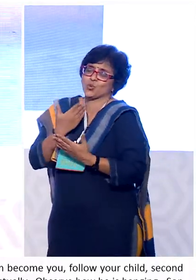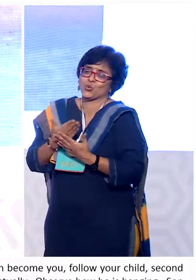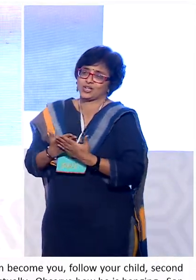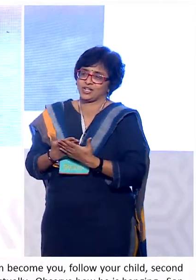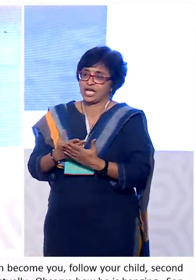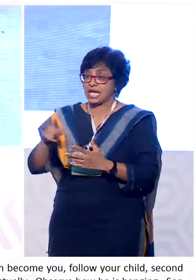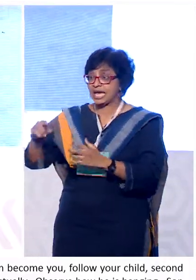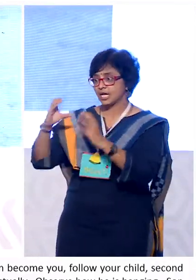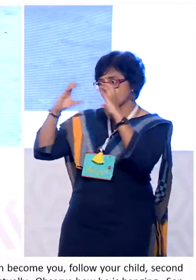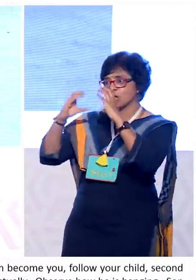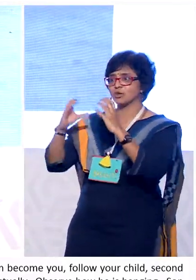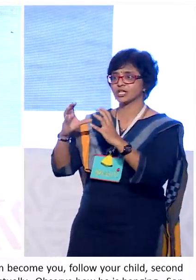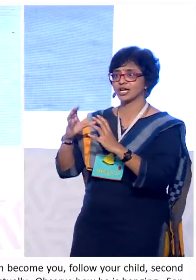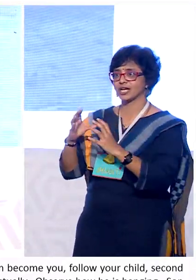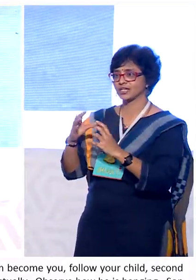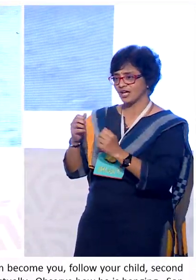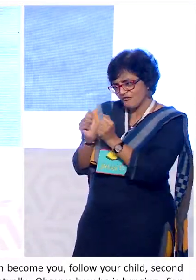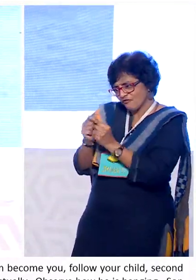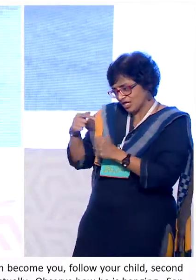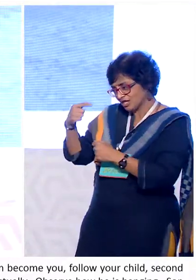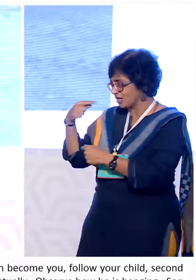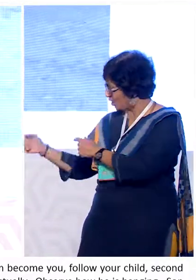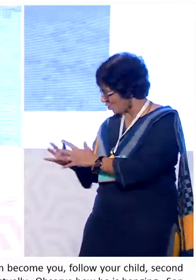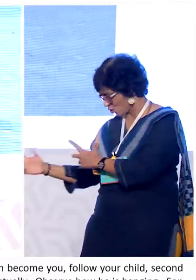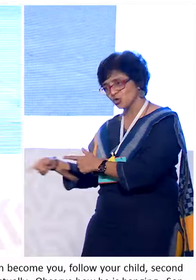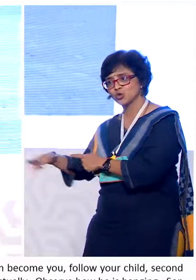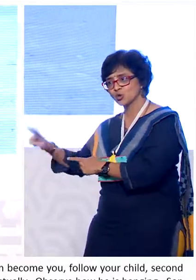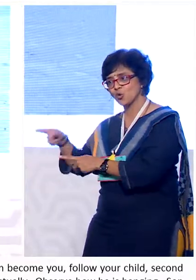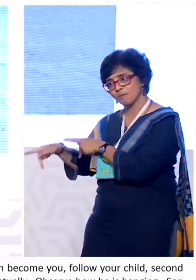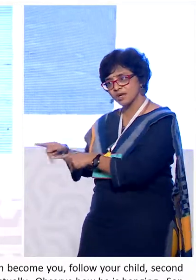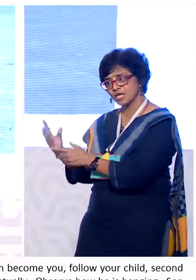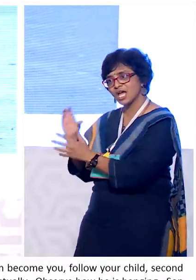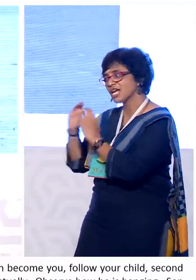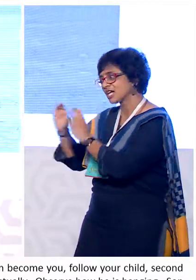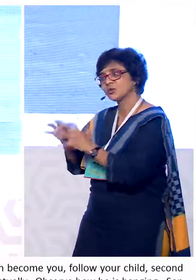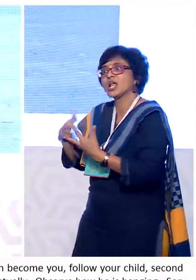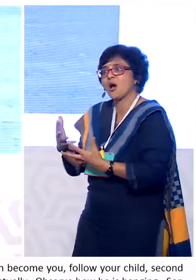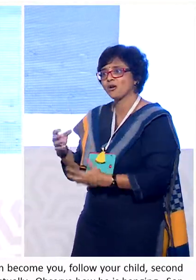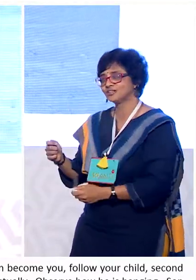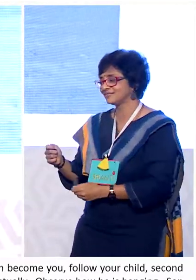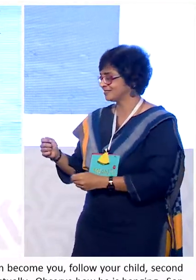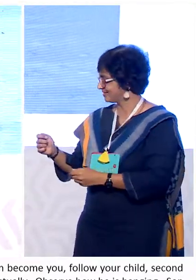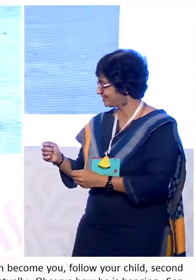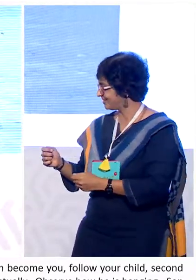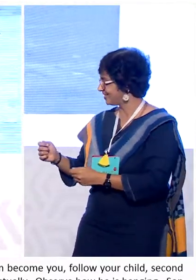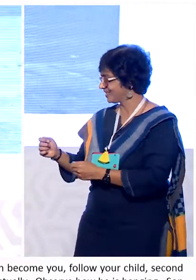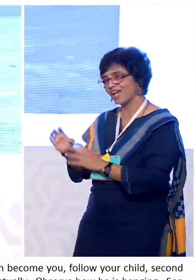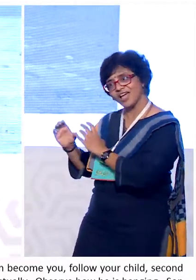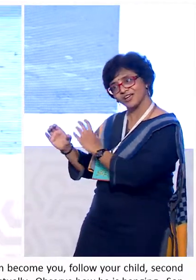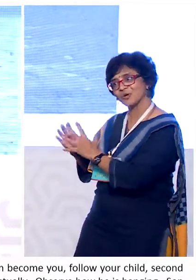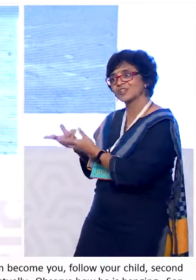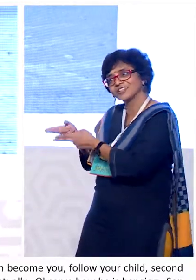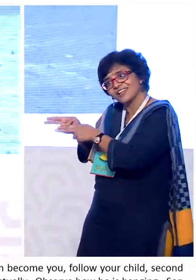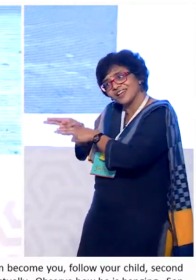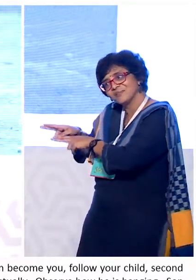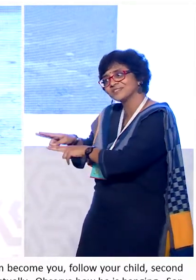hormone. Because when you do have a baby together, you face an awful lot of decades where it's not quite as much